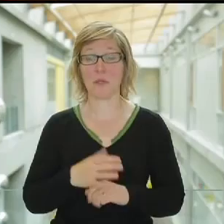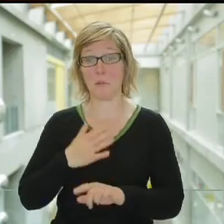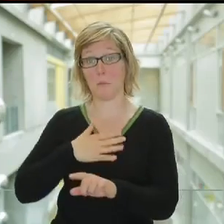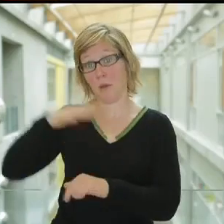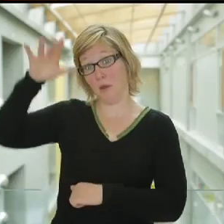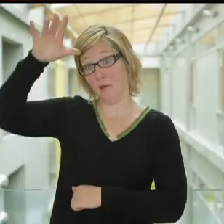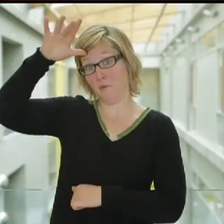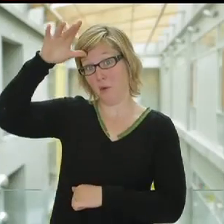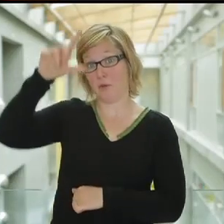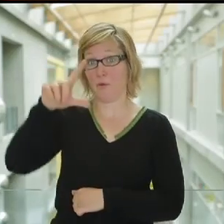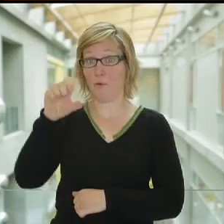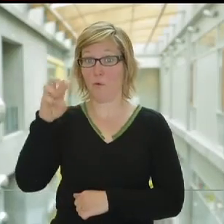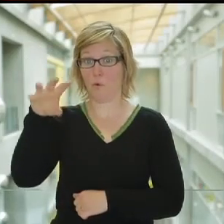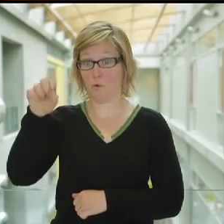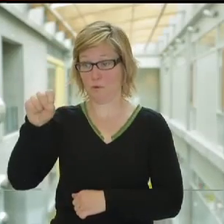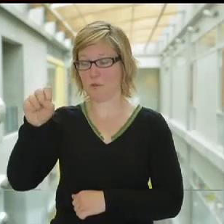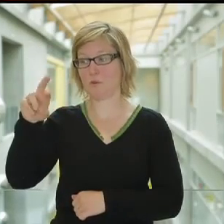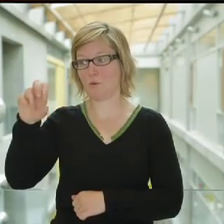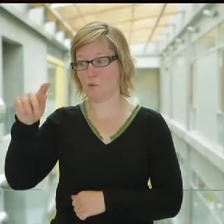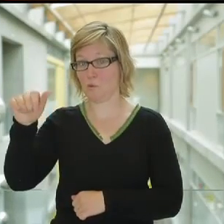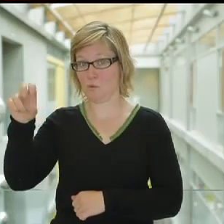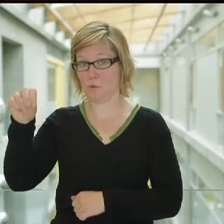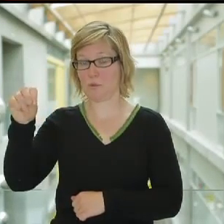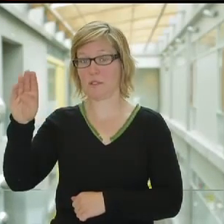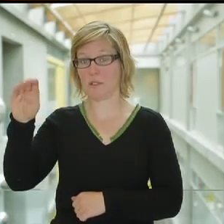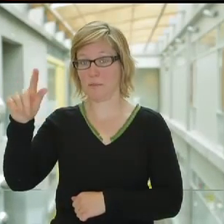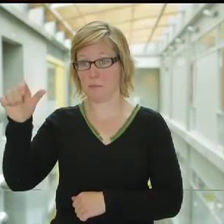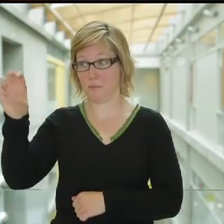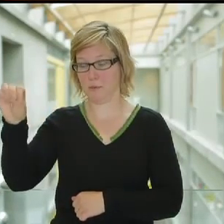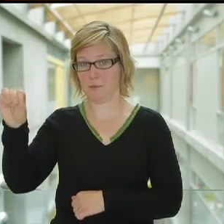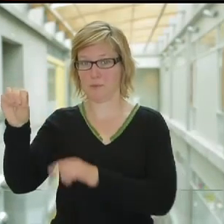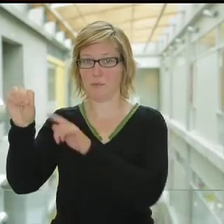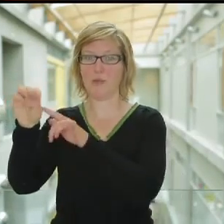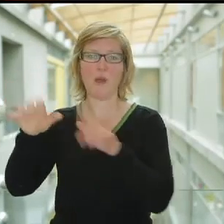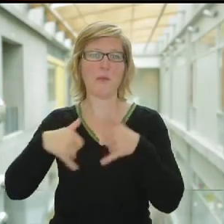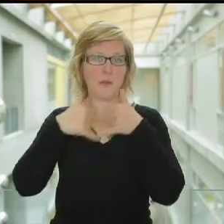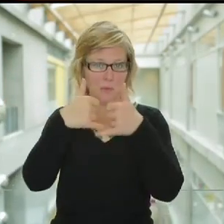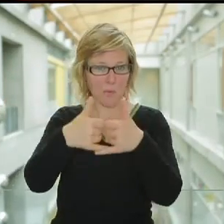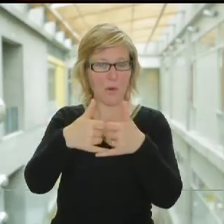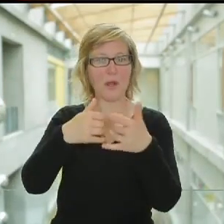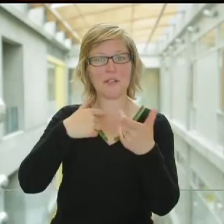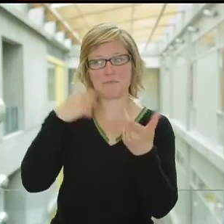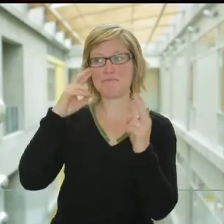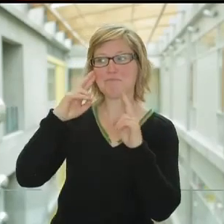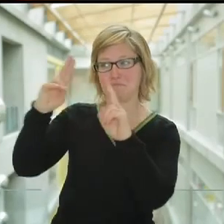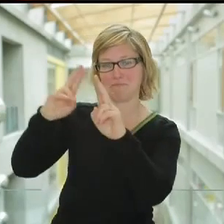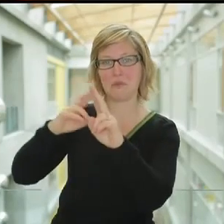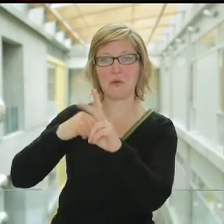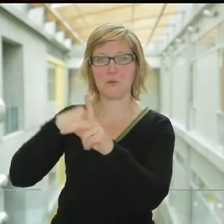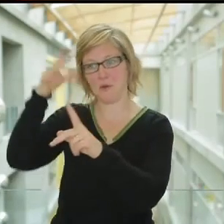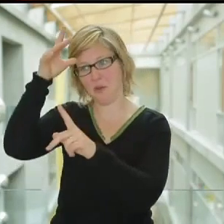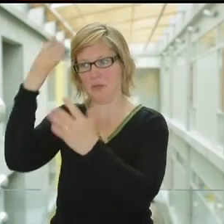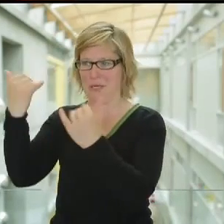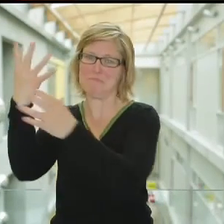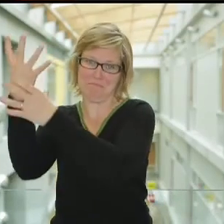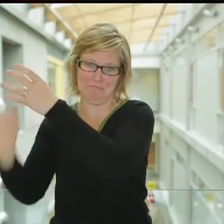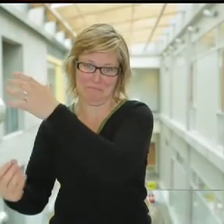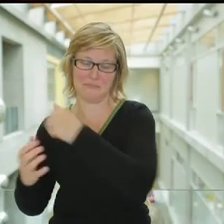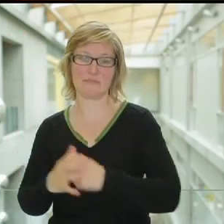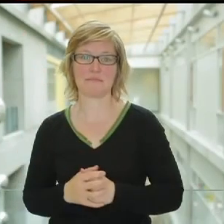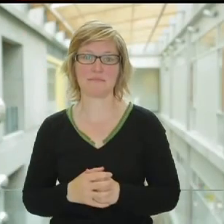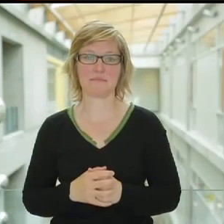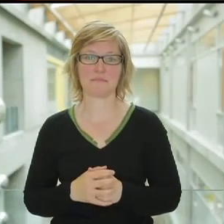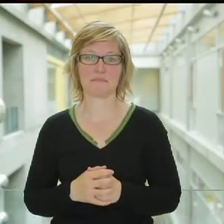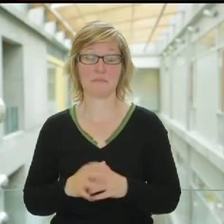father, Louis Rosenblum. The award is named after my father. And it was appropriate that the award is given to